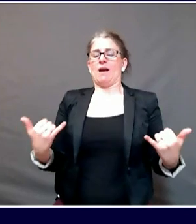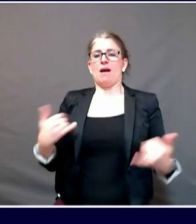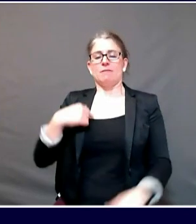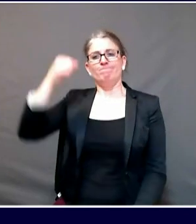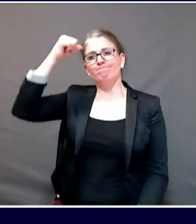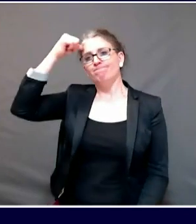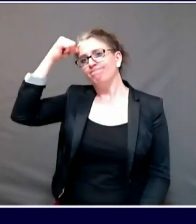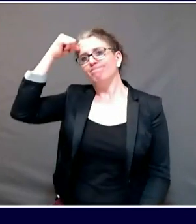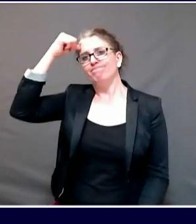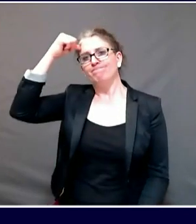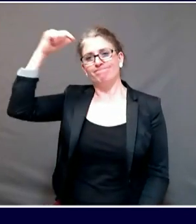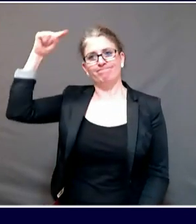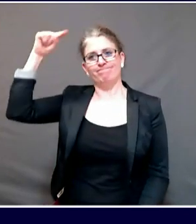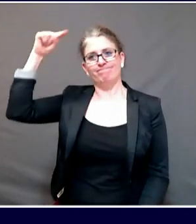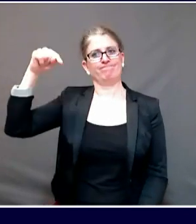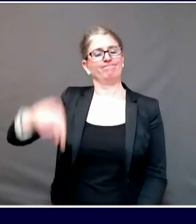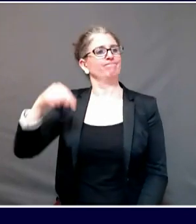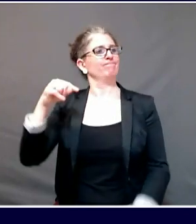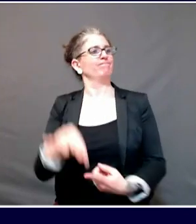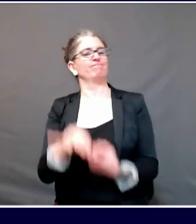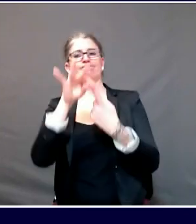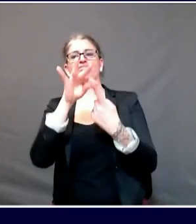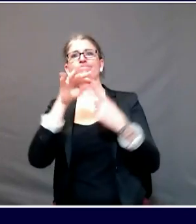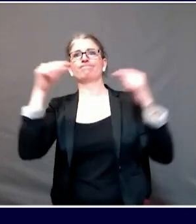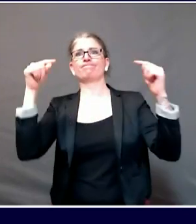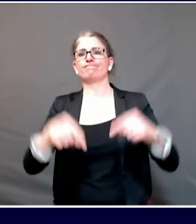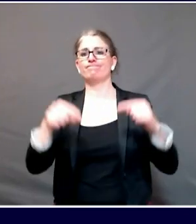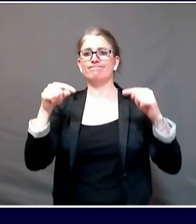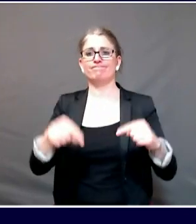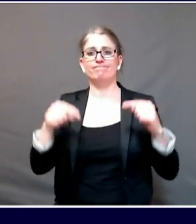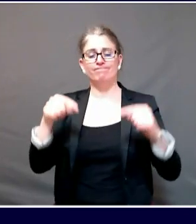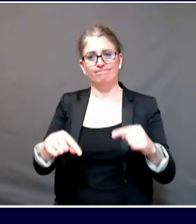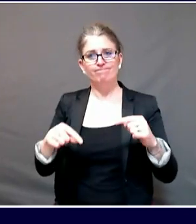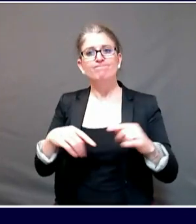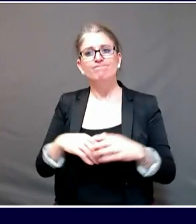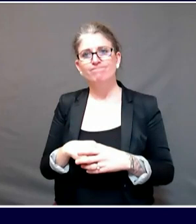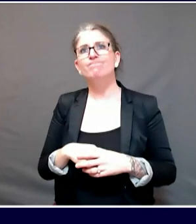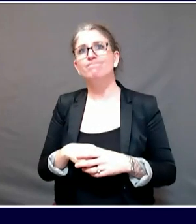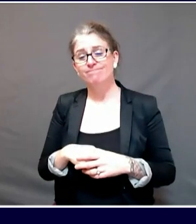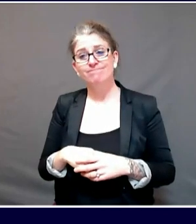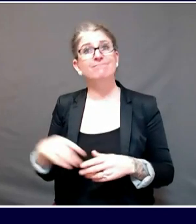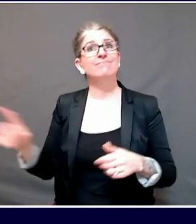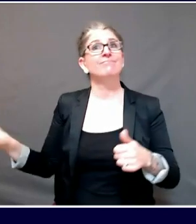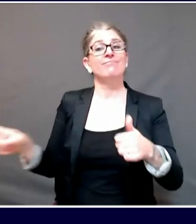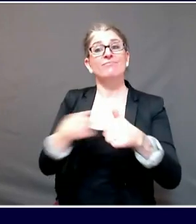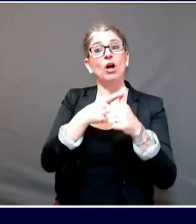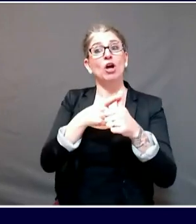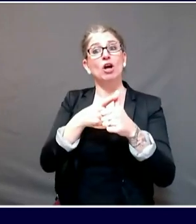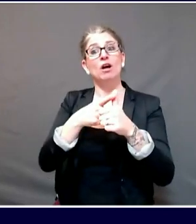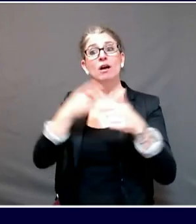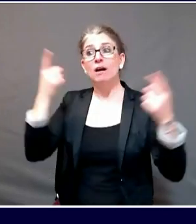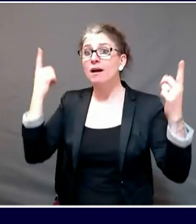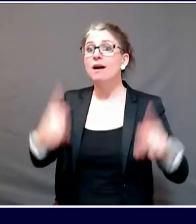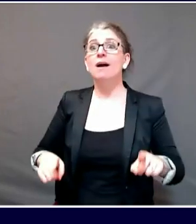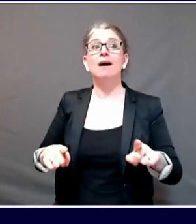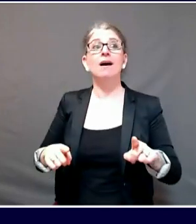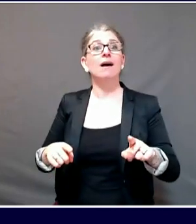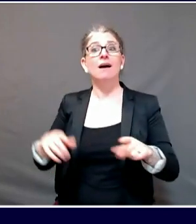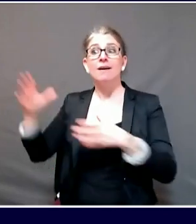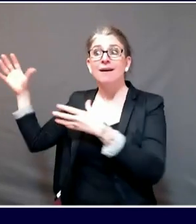just the first of many such significant days. Again, overall, across the state, we will need